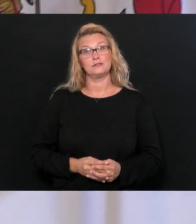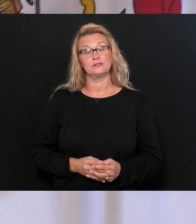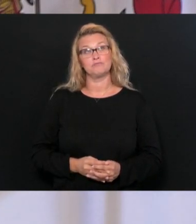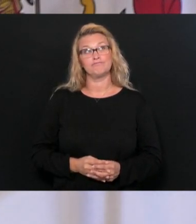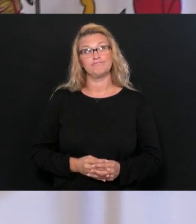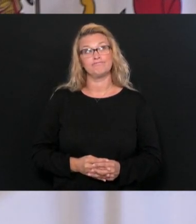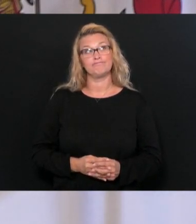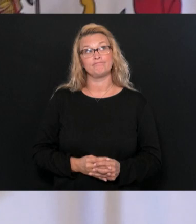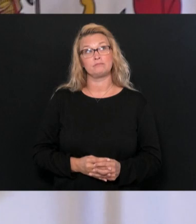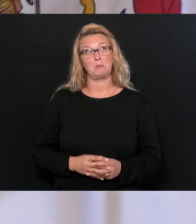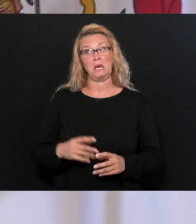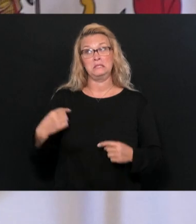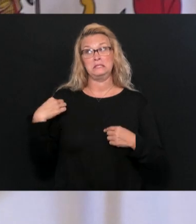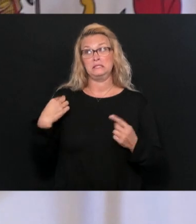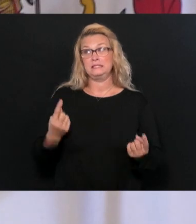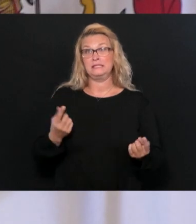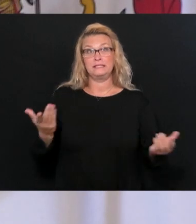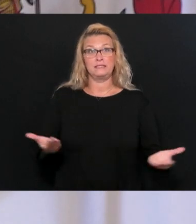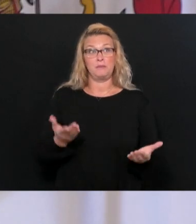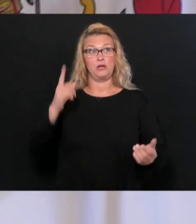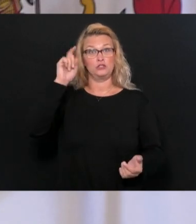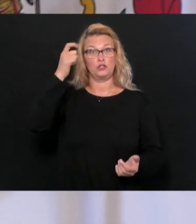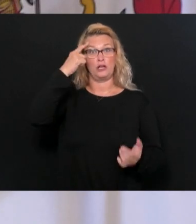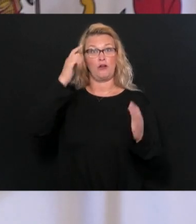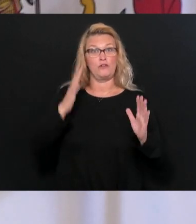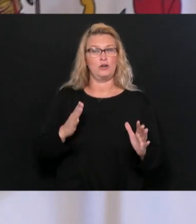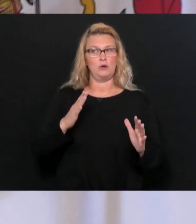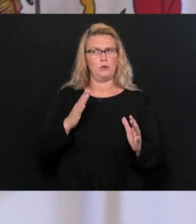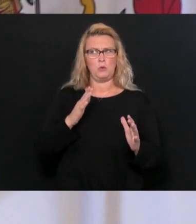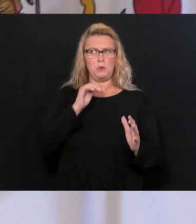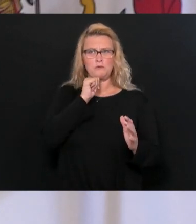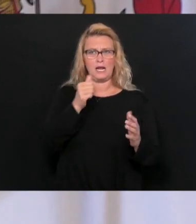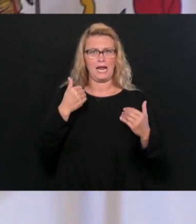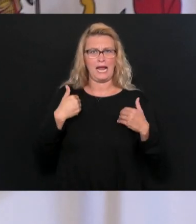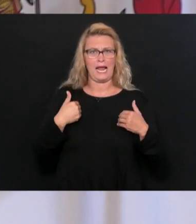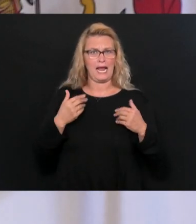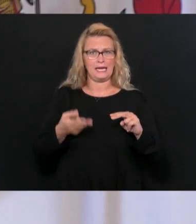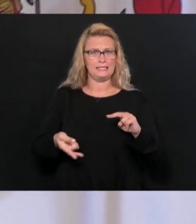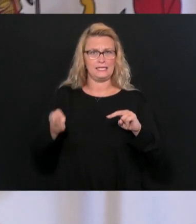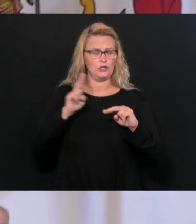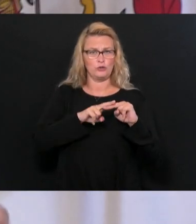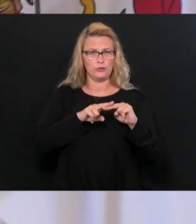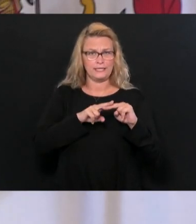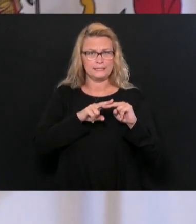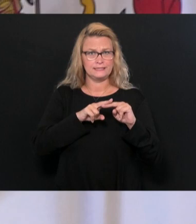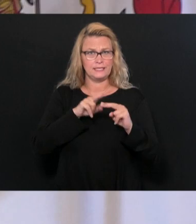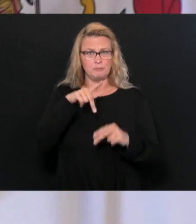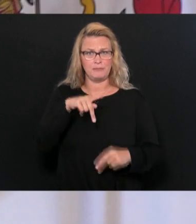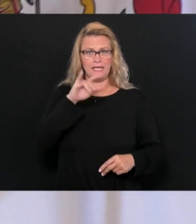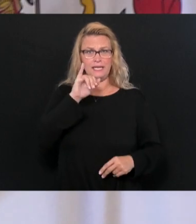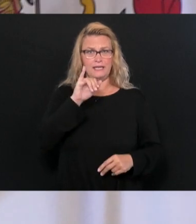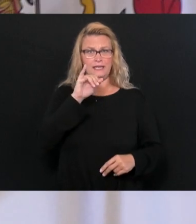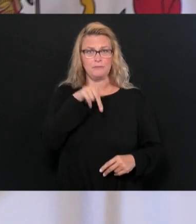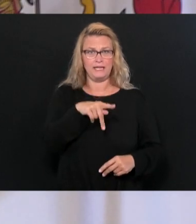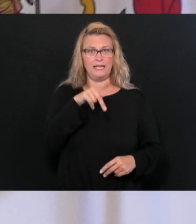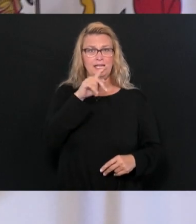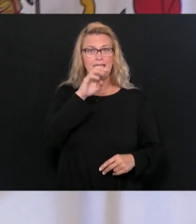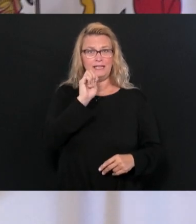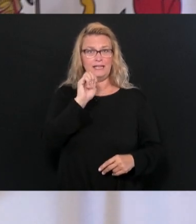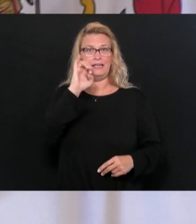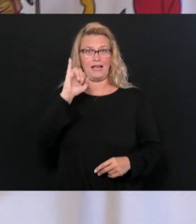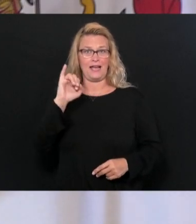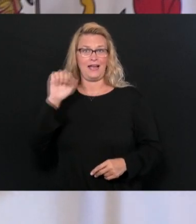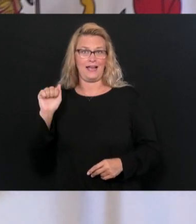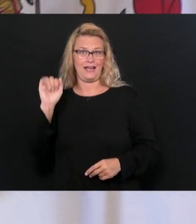since I walked in the door, I do not think we have had an increase in our PEIA insurance